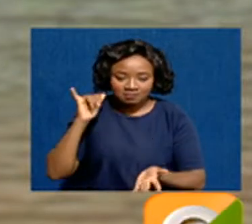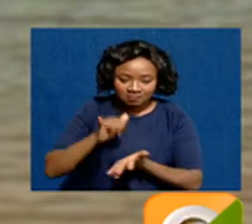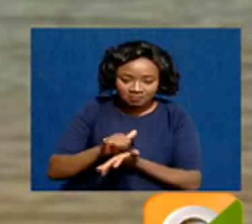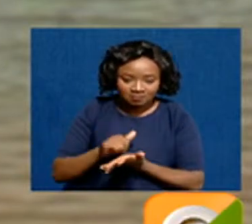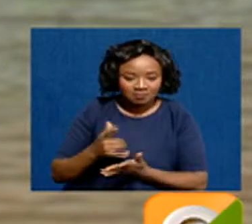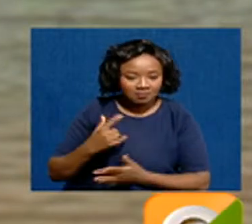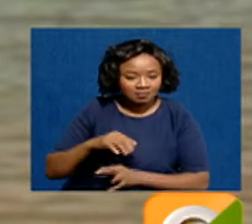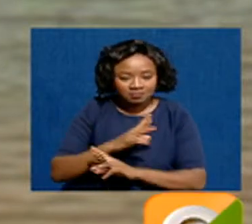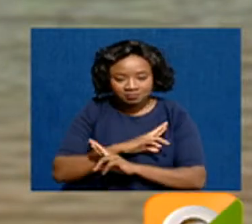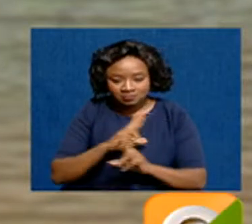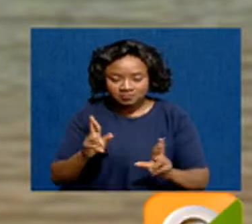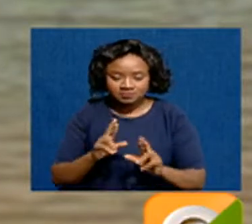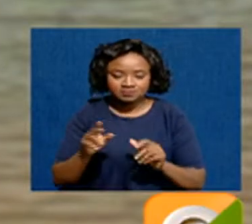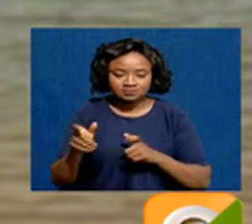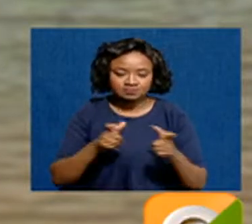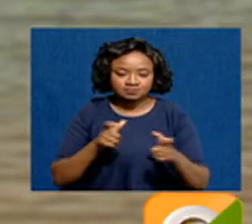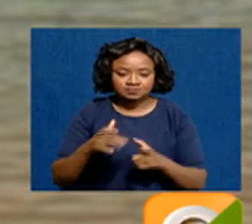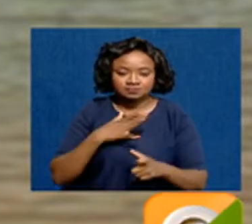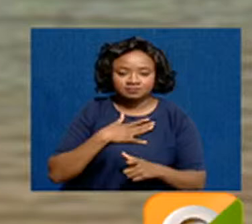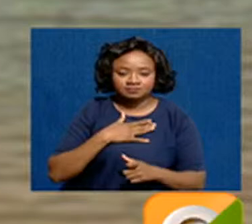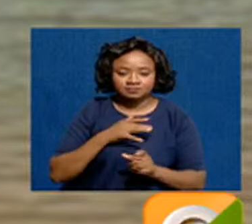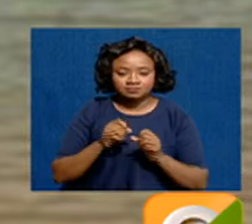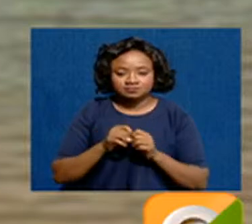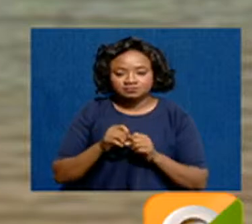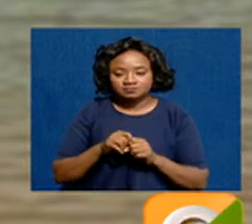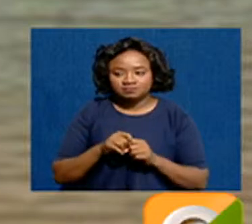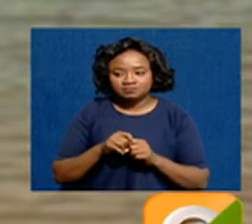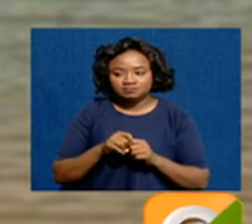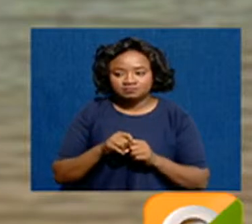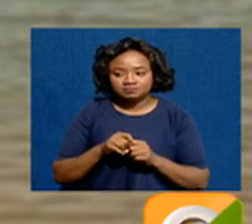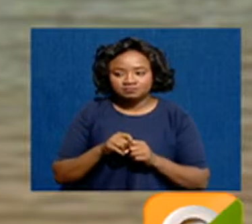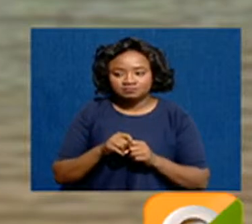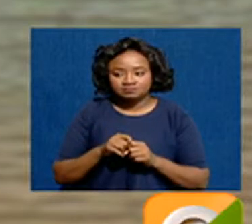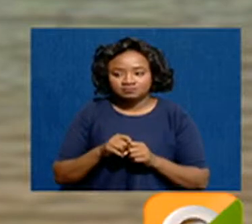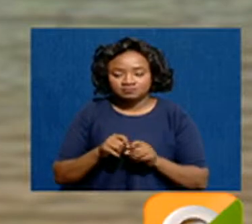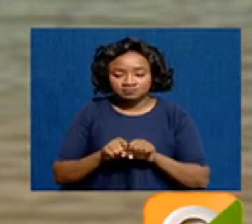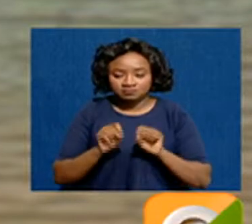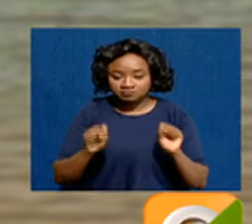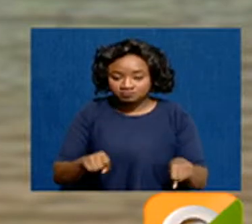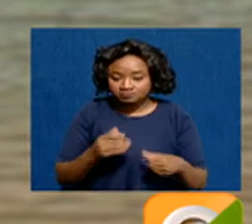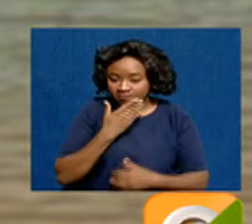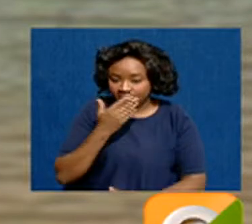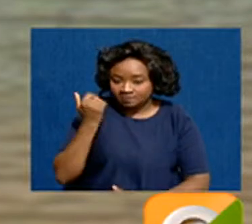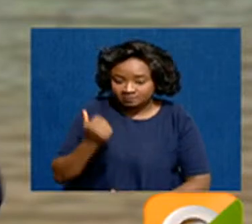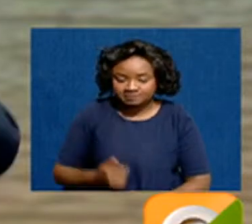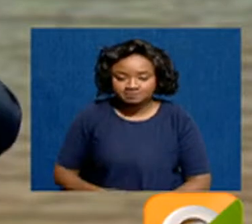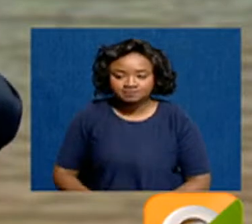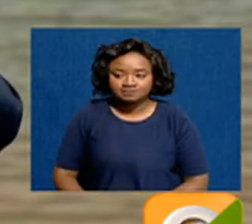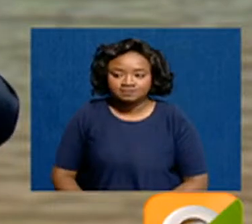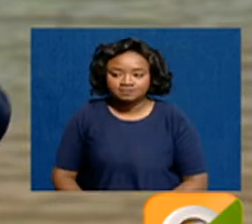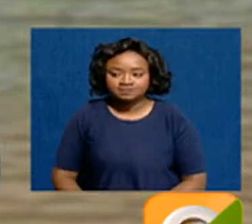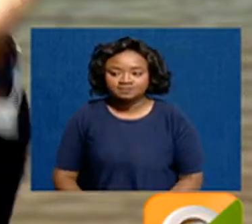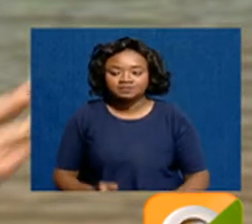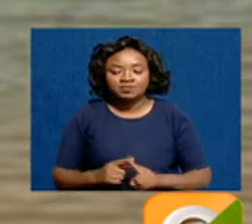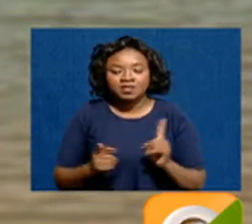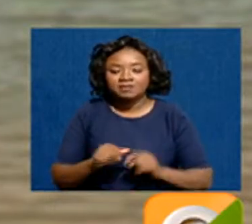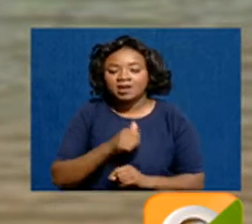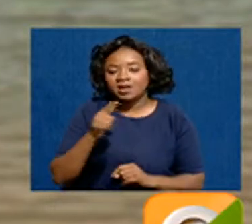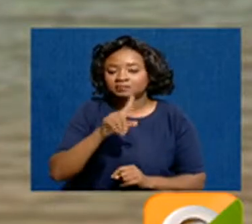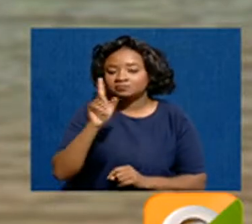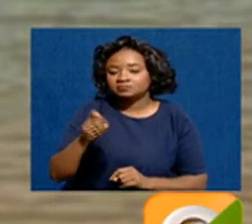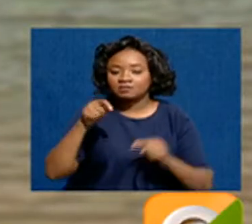drainage better. But the other question that maybe I should respond to, how do you deal with the drainage in